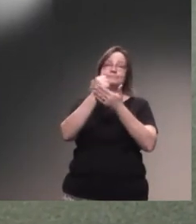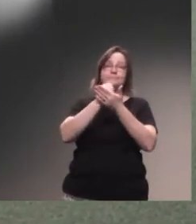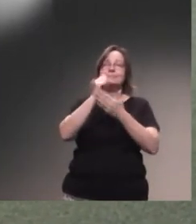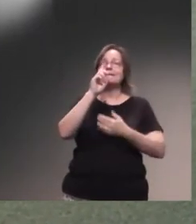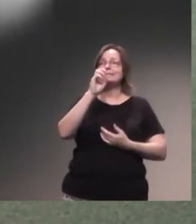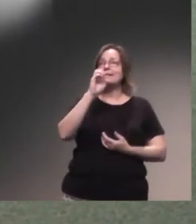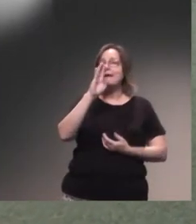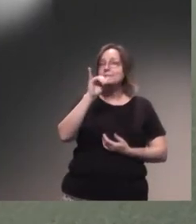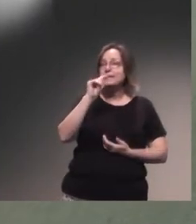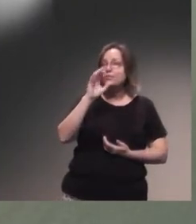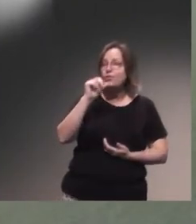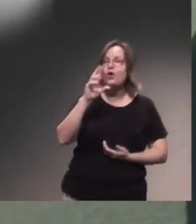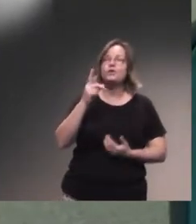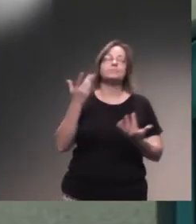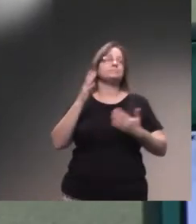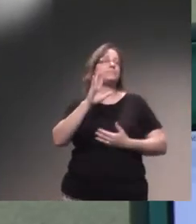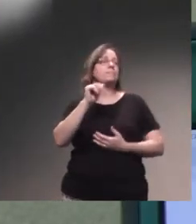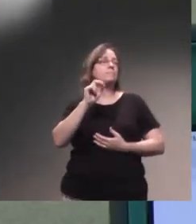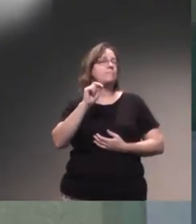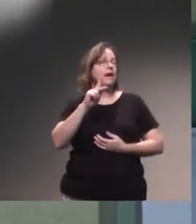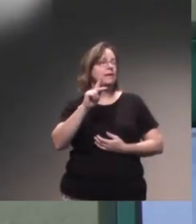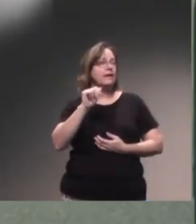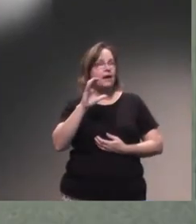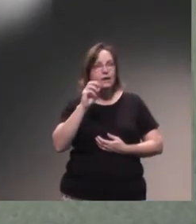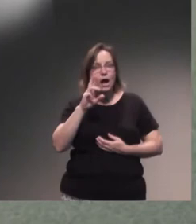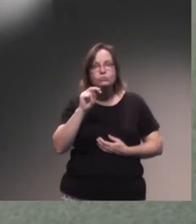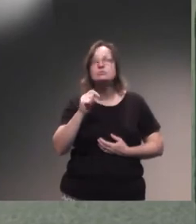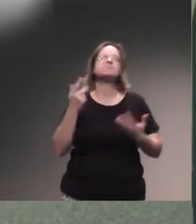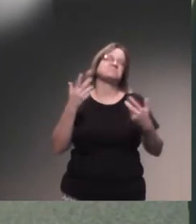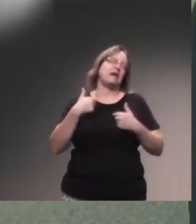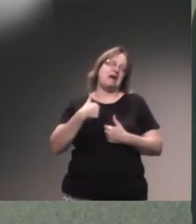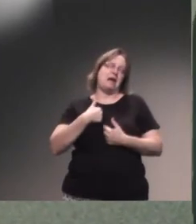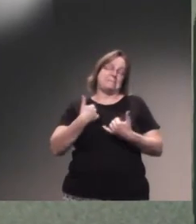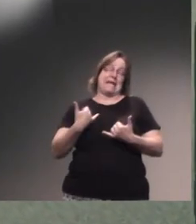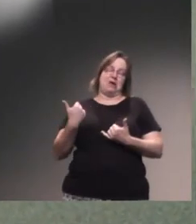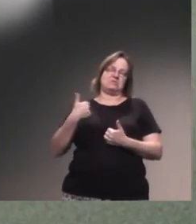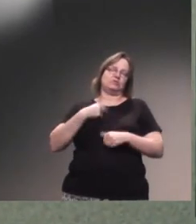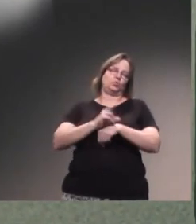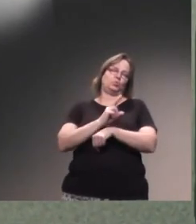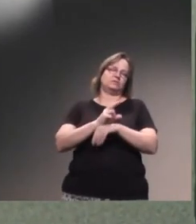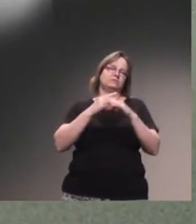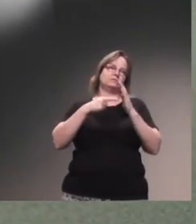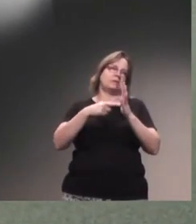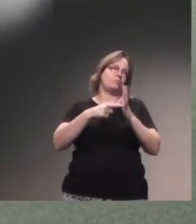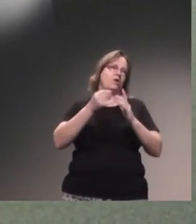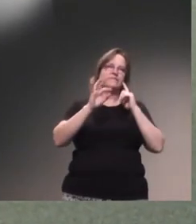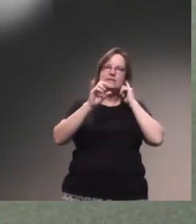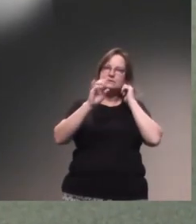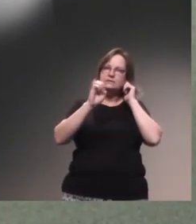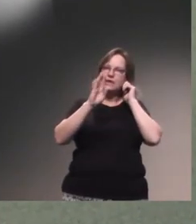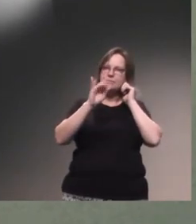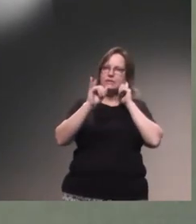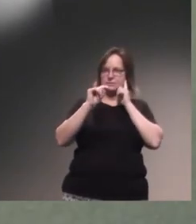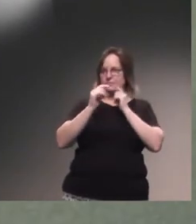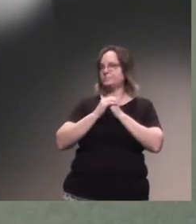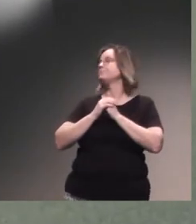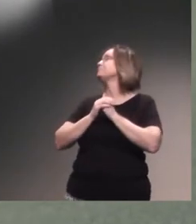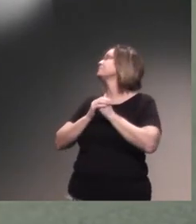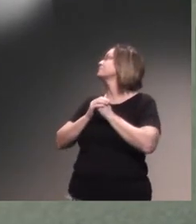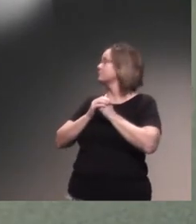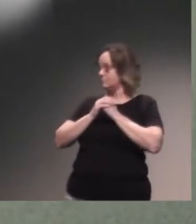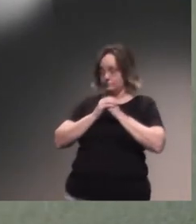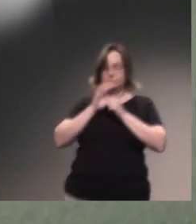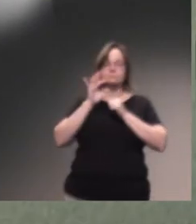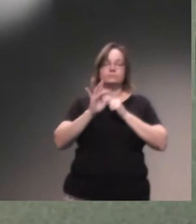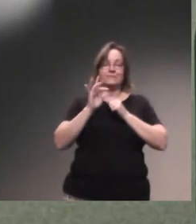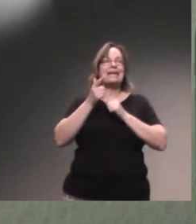you're using that. If you want to use a bank account, you can do that here, but in this example, we're using a debit card. You'll hit Give and